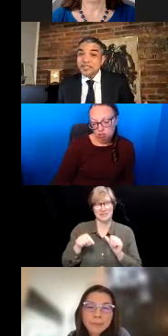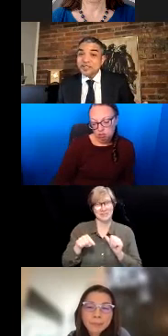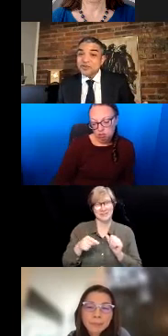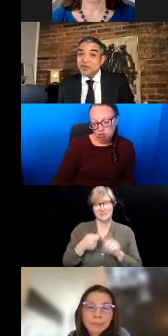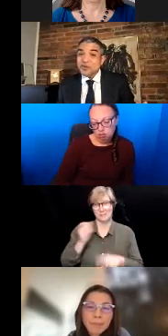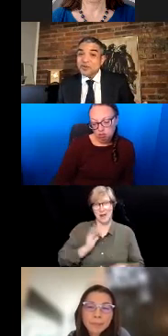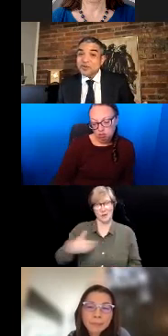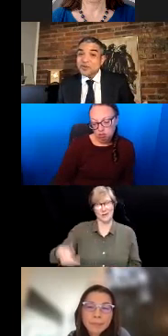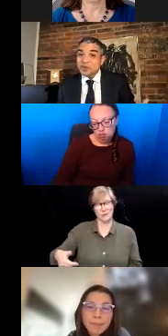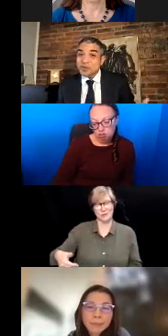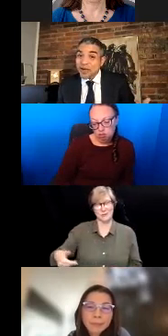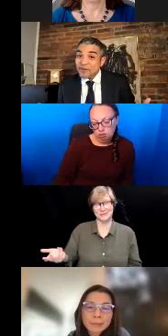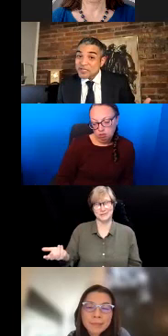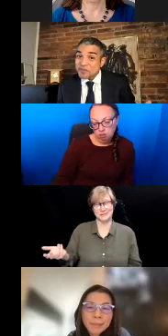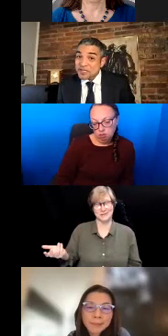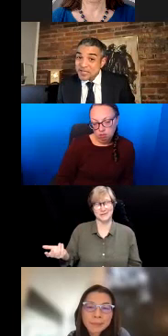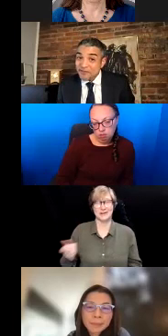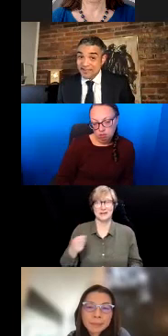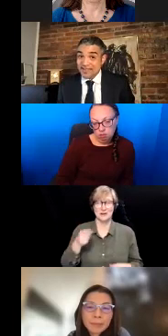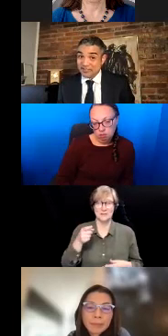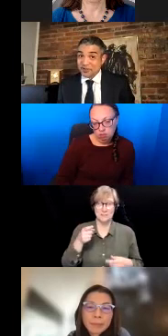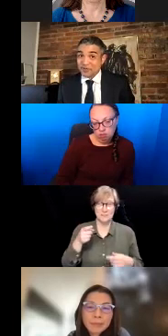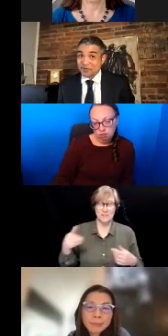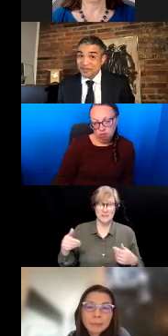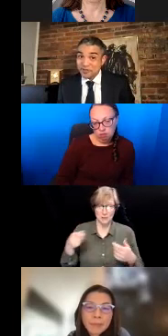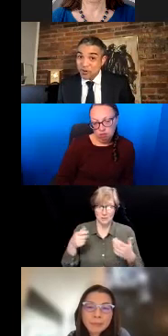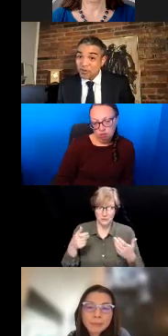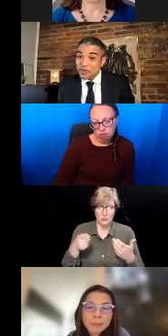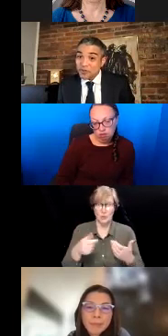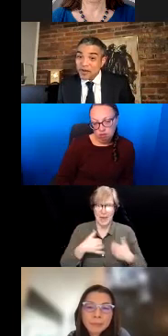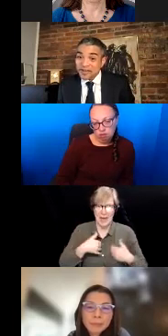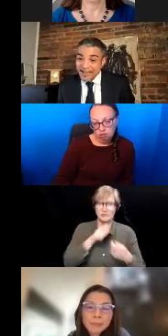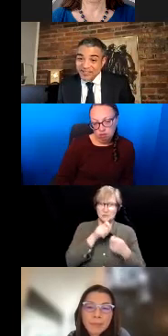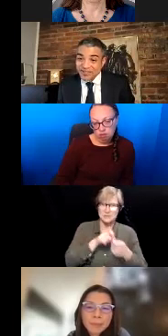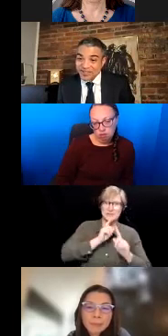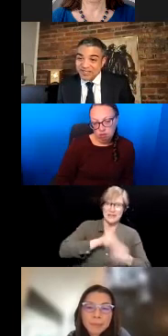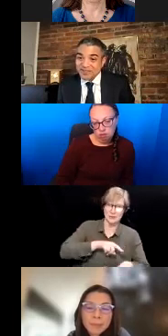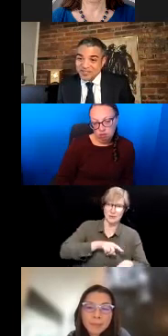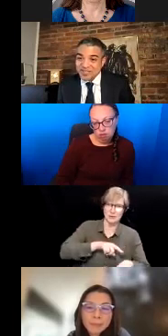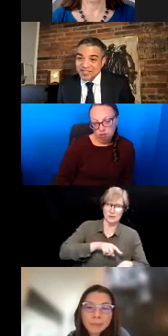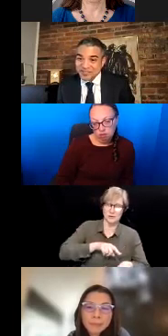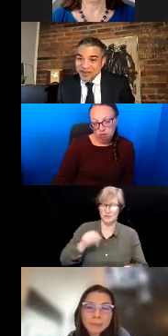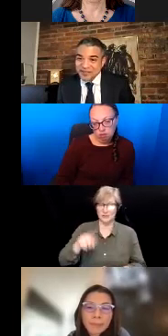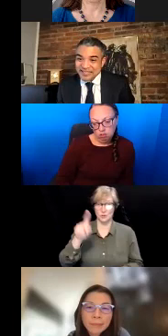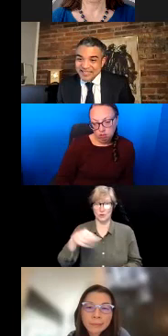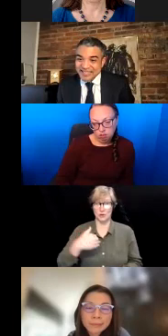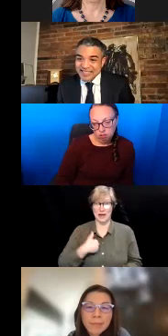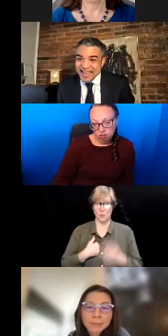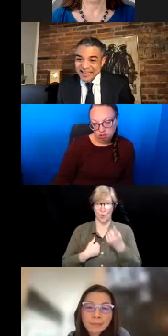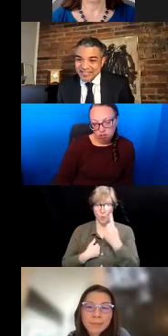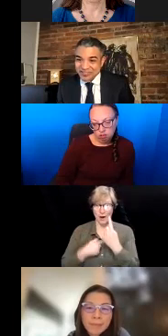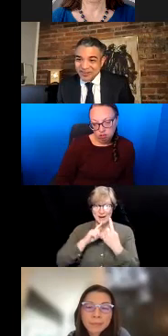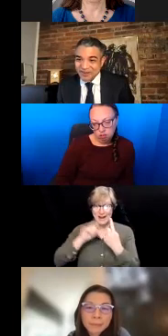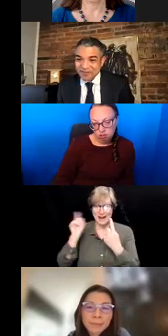that you have a specific answer, like there's only one answer to this question and you have to get to